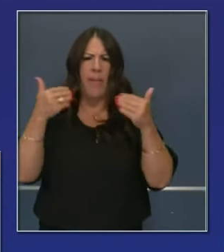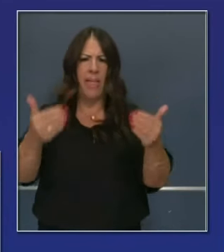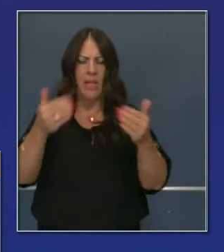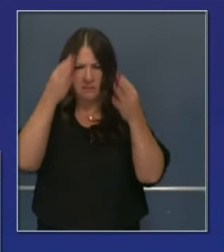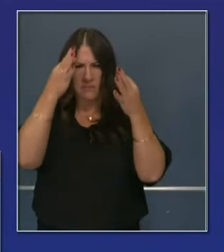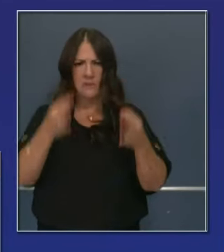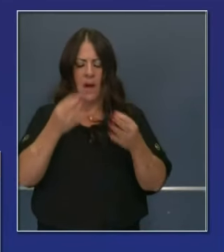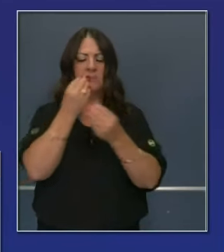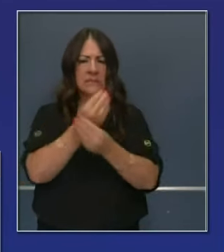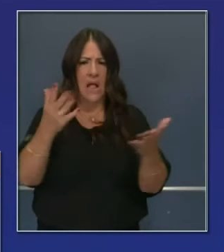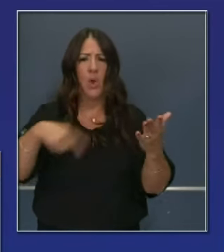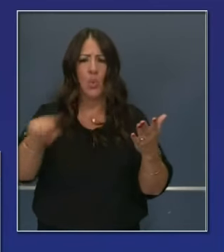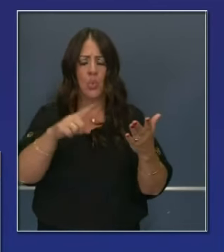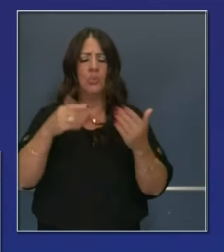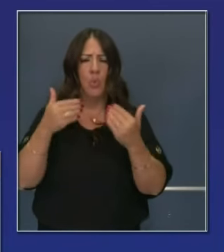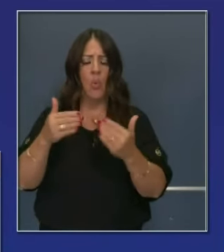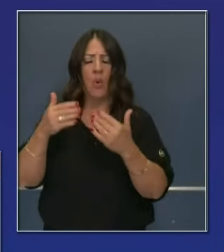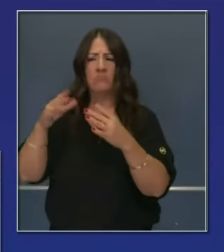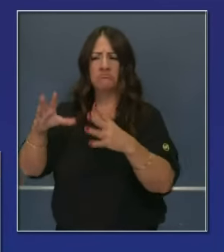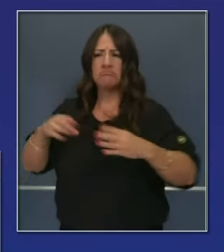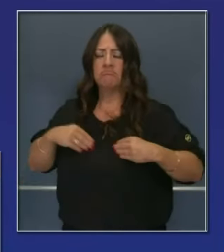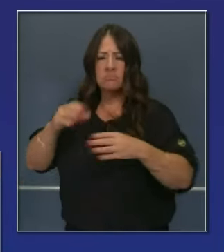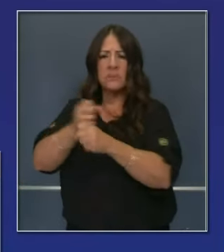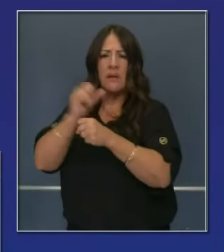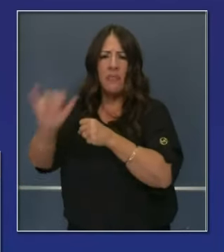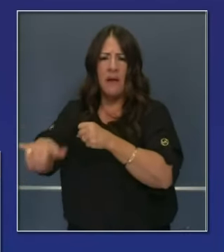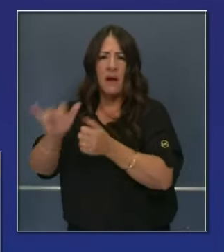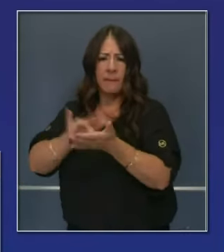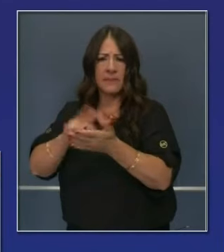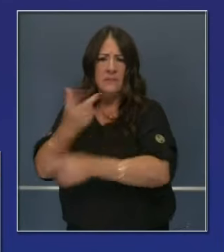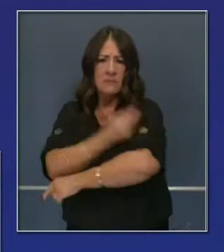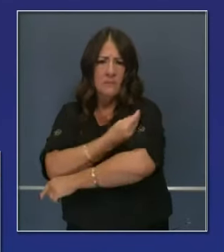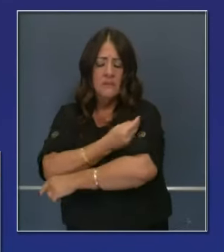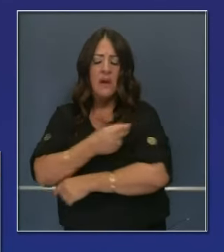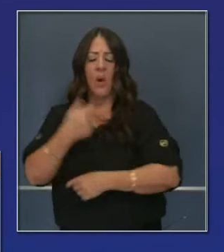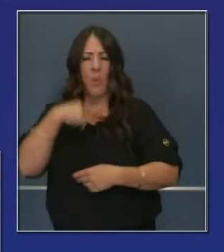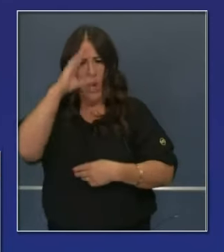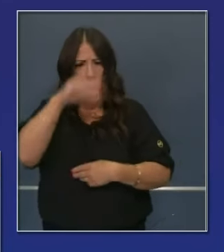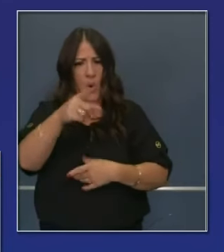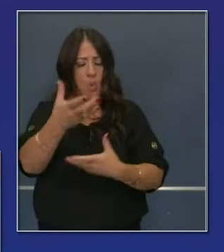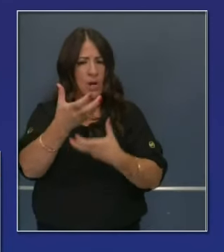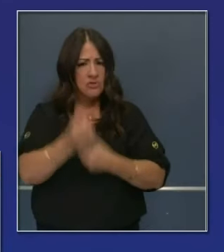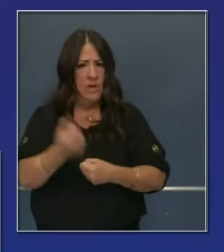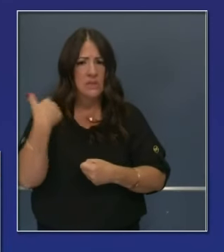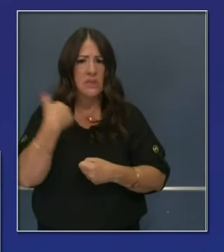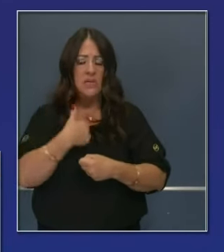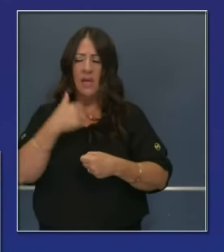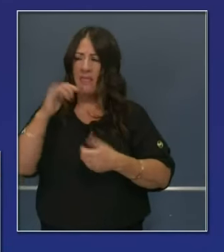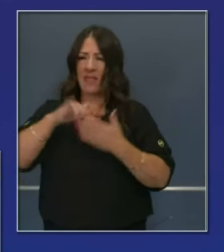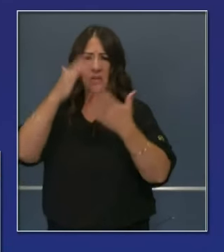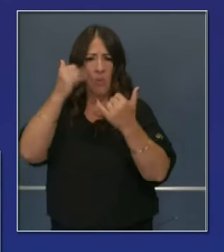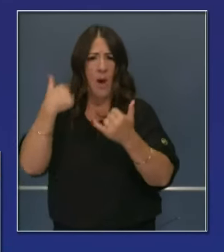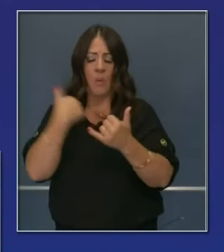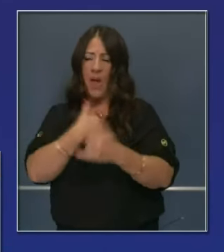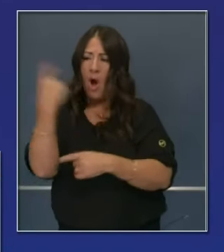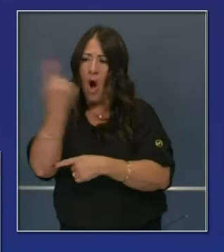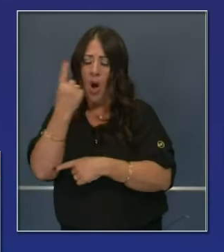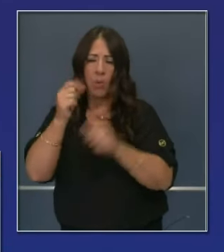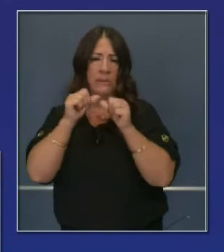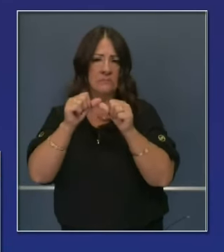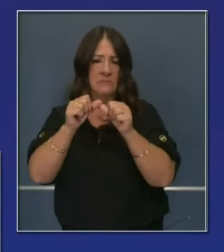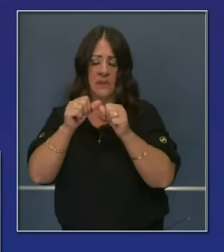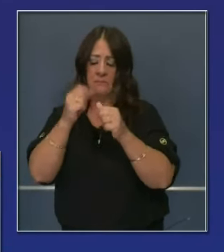outreach is warranting that trust by making sure that we are transparent and we are